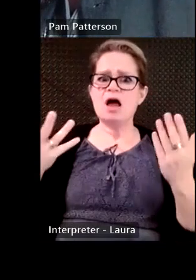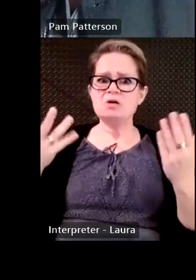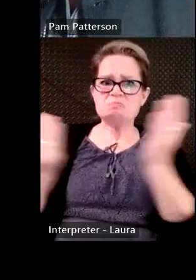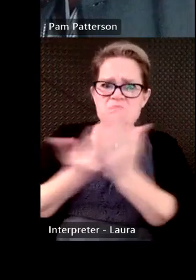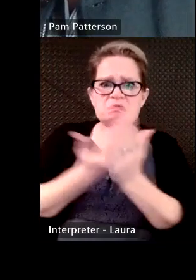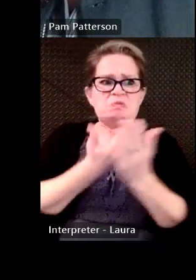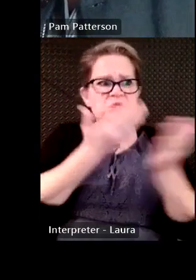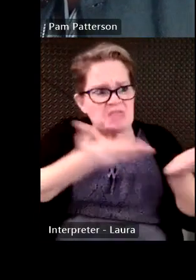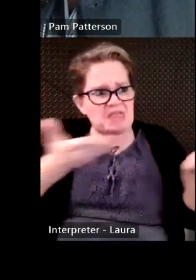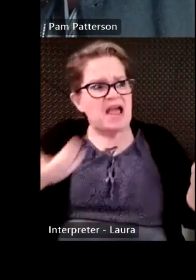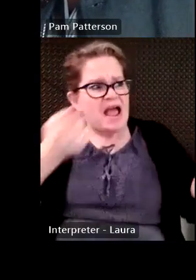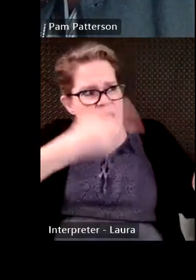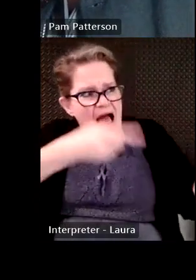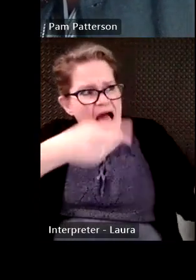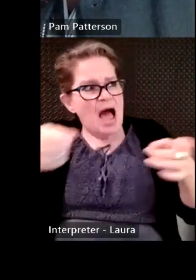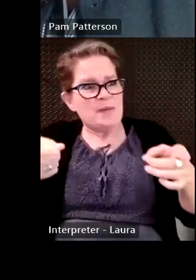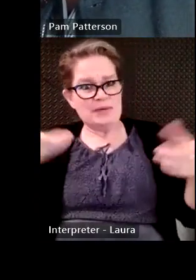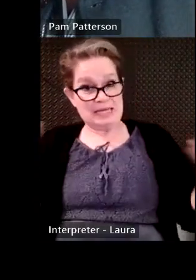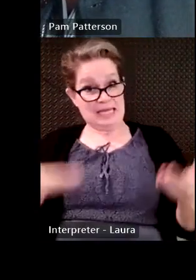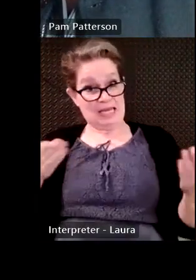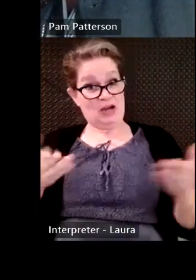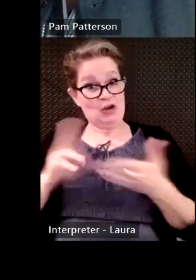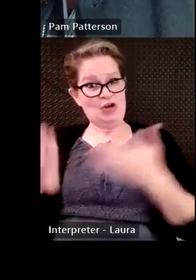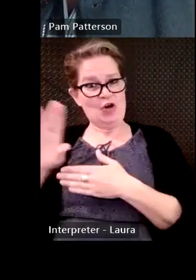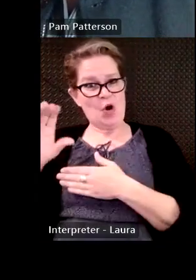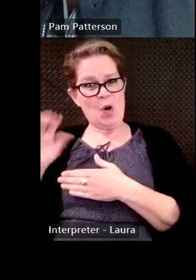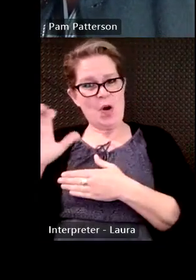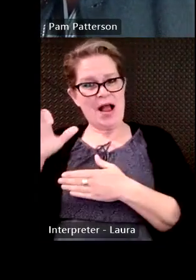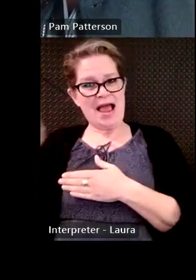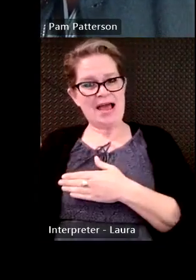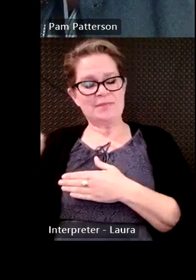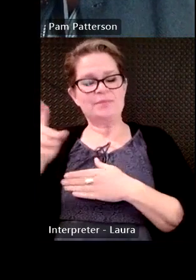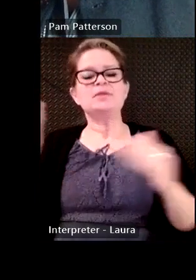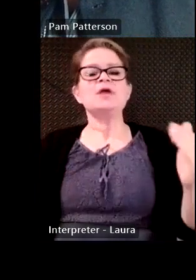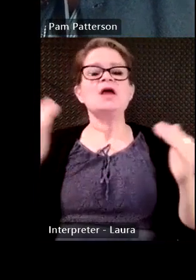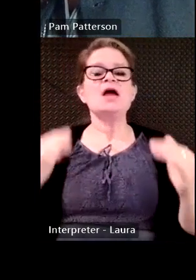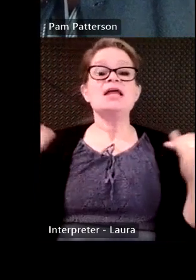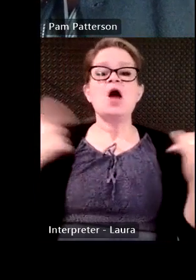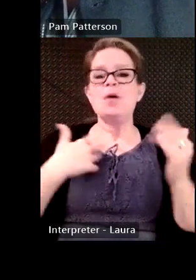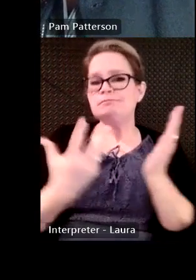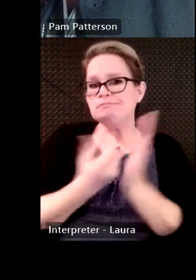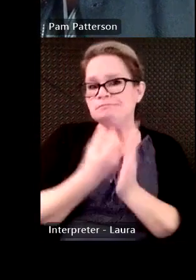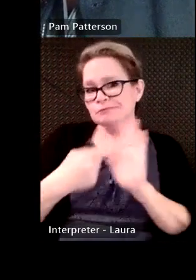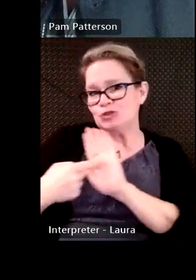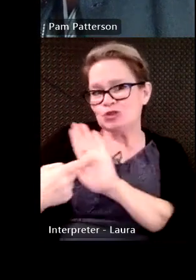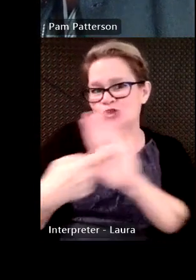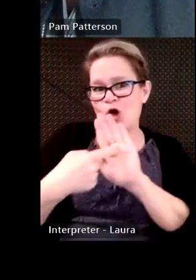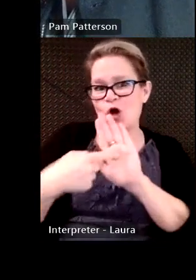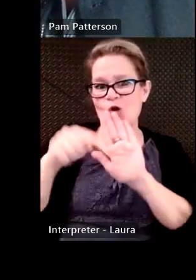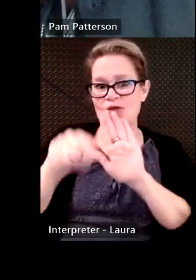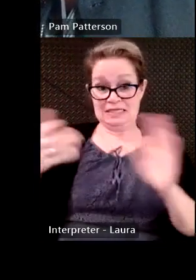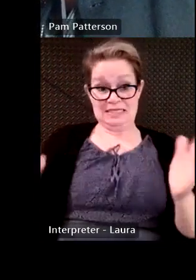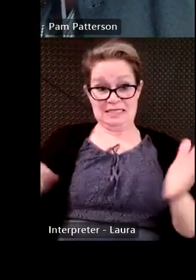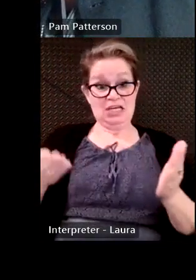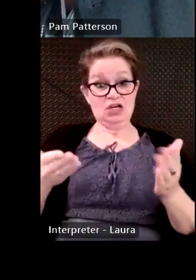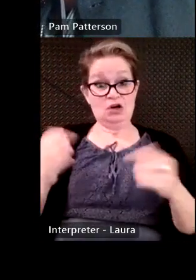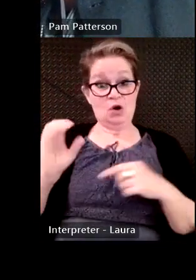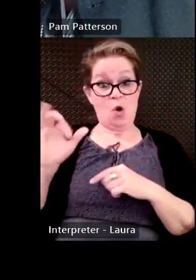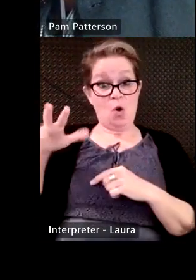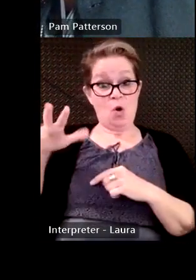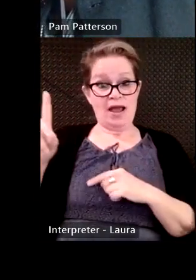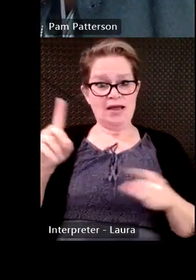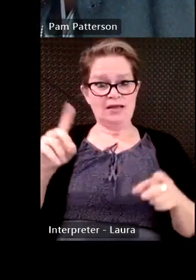closing, is one work from the exhibit. It's called For the Cost of a Spoonie, and it's made by artist, exhibit